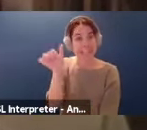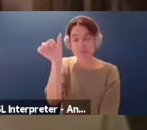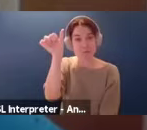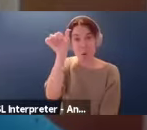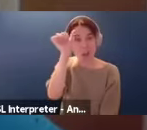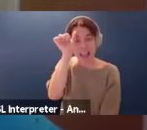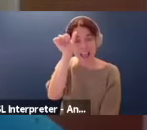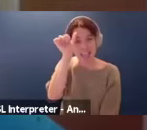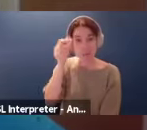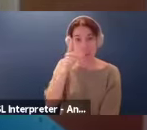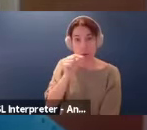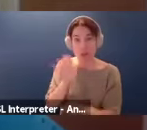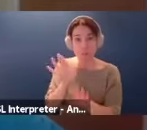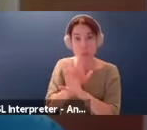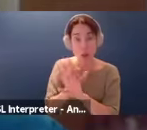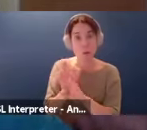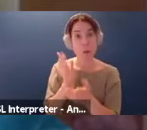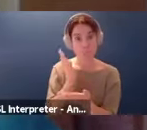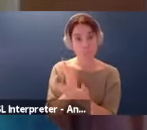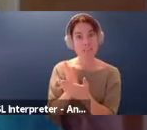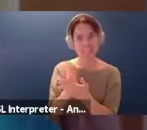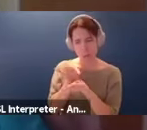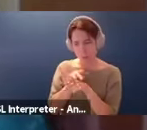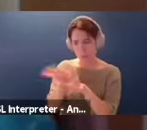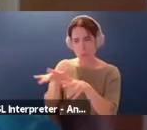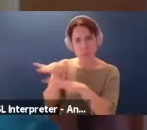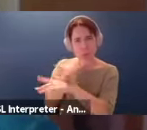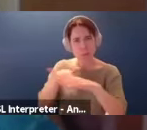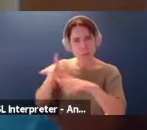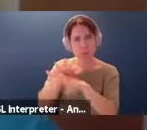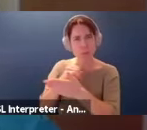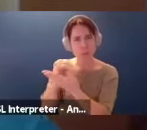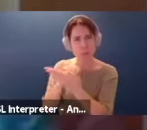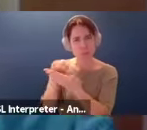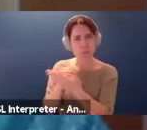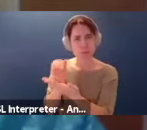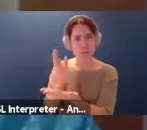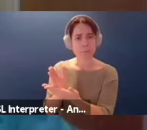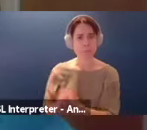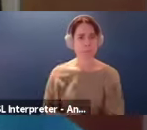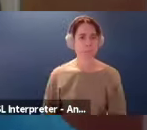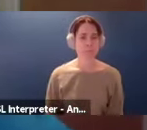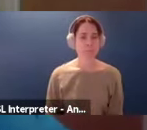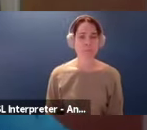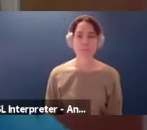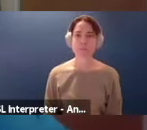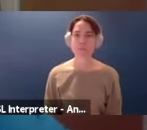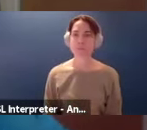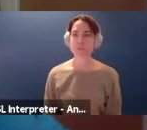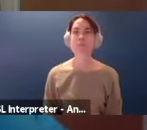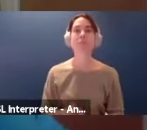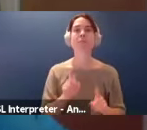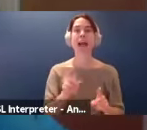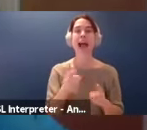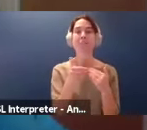okay um just before you answer that saraka and upa upaidi um the person has explained